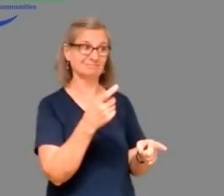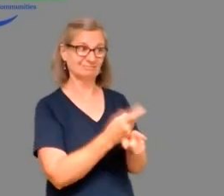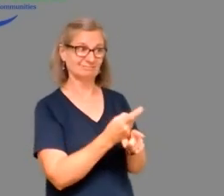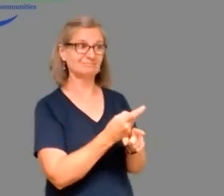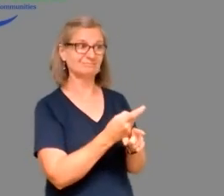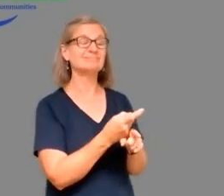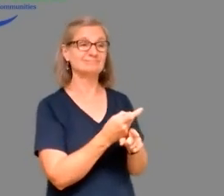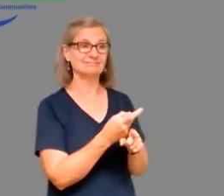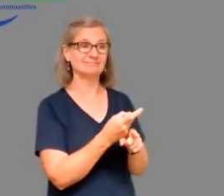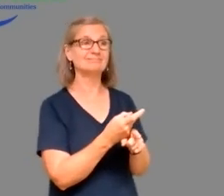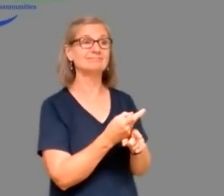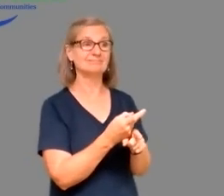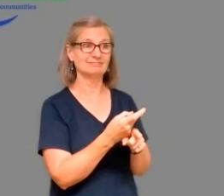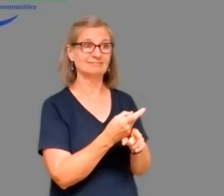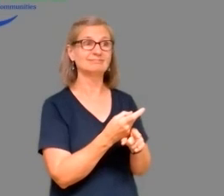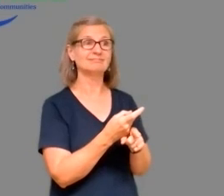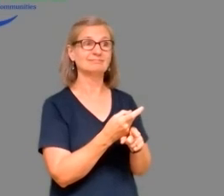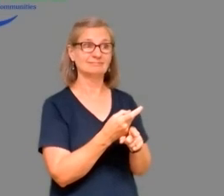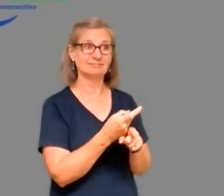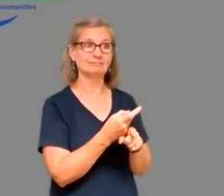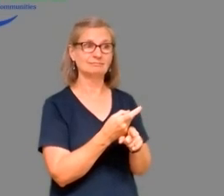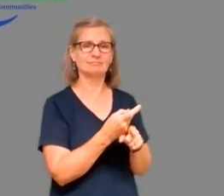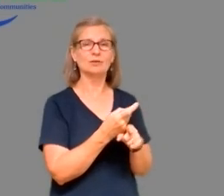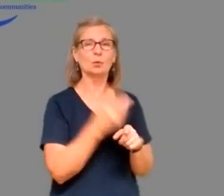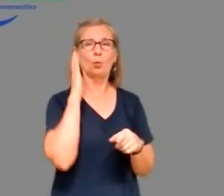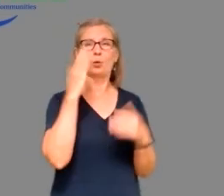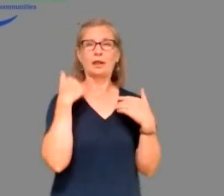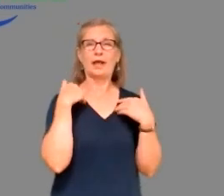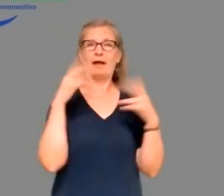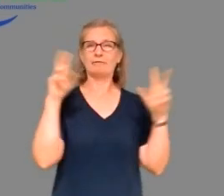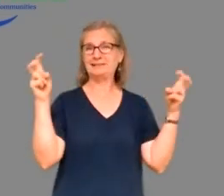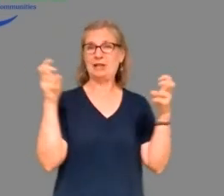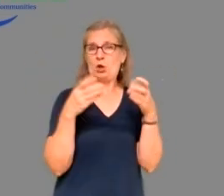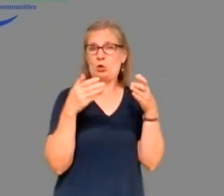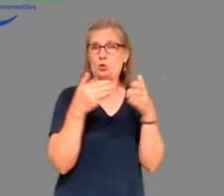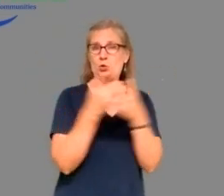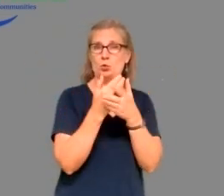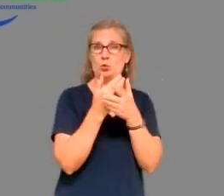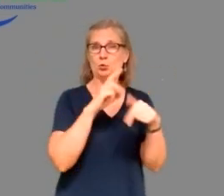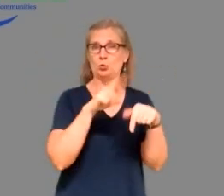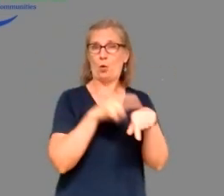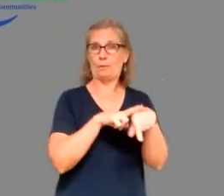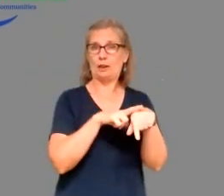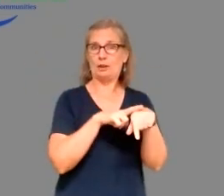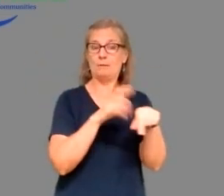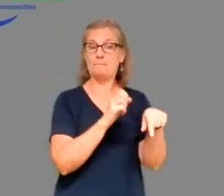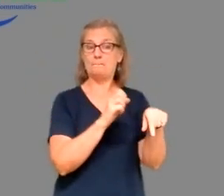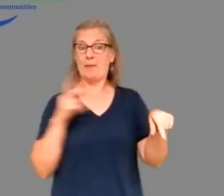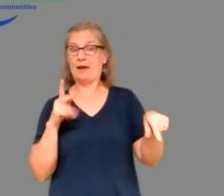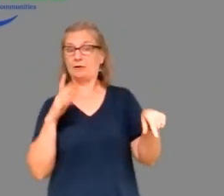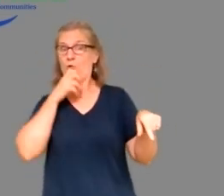It is going to be the new normal, and we're never going to go back to normal. Yep.